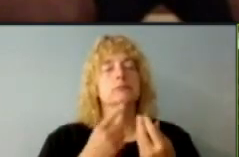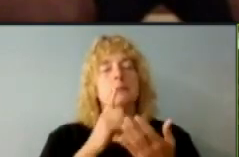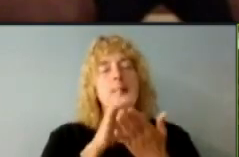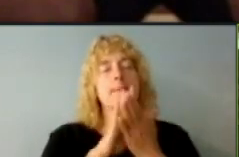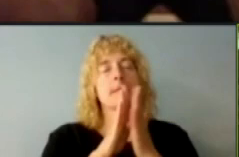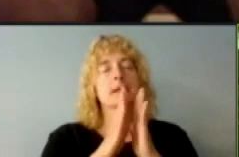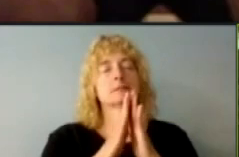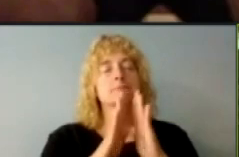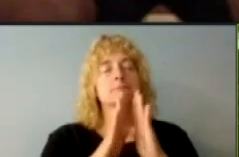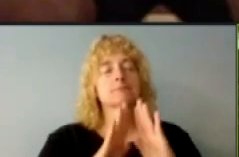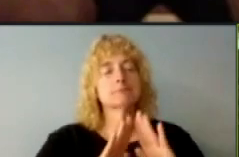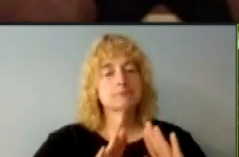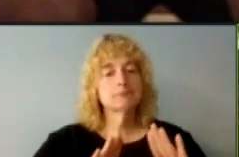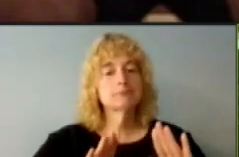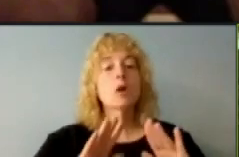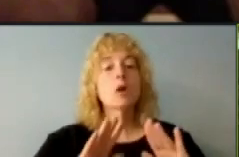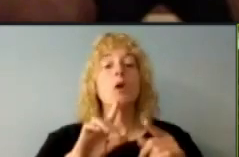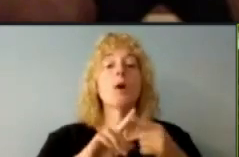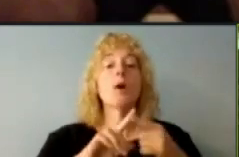And when you are ready,